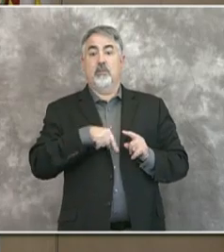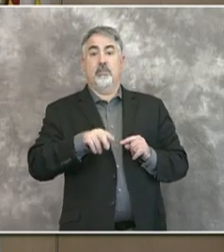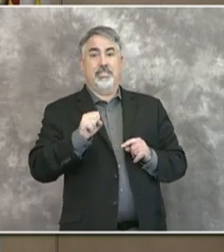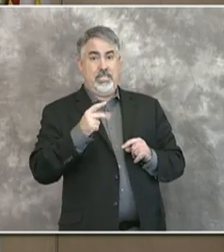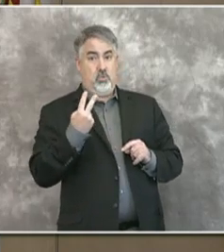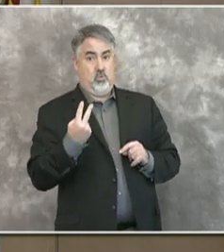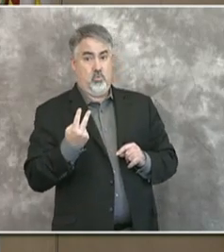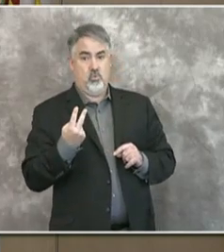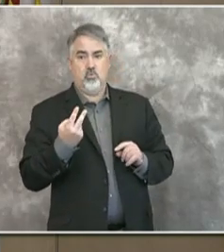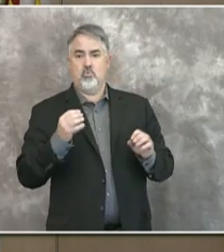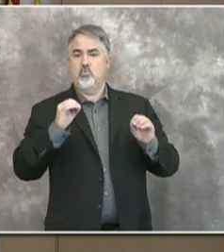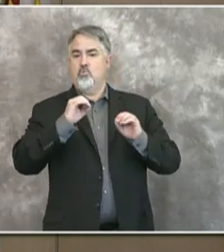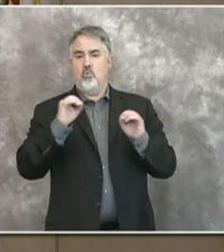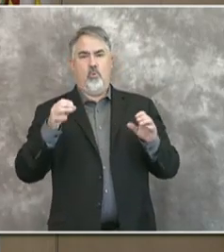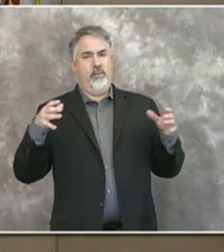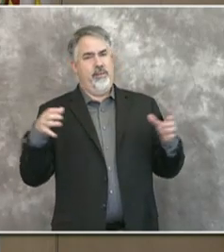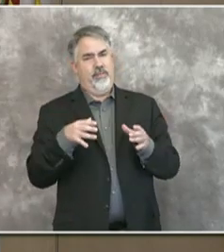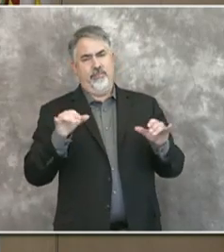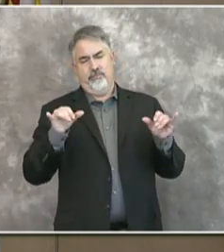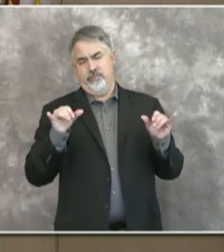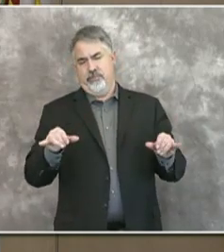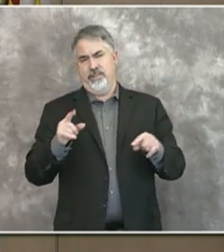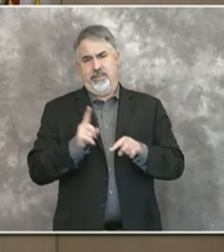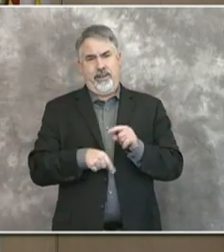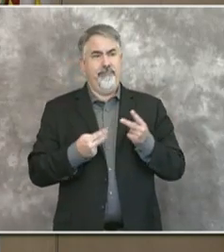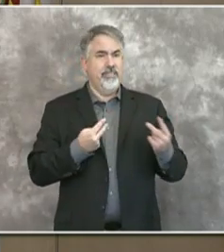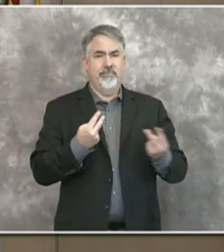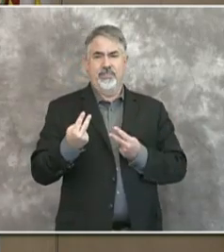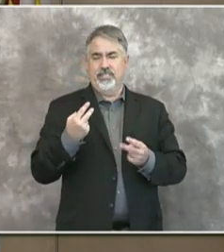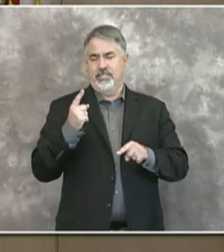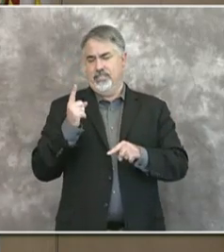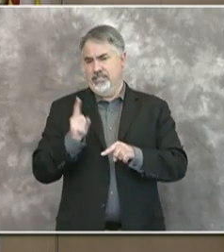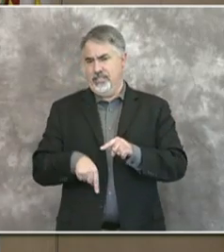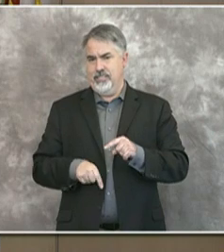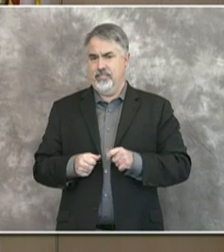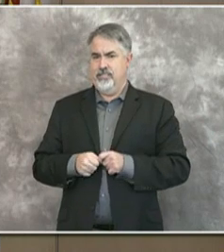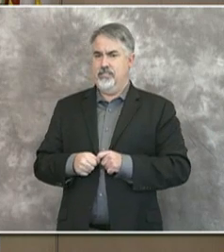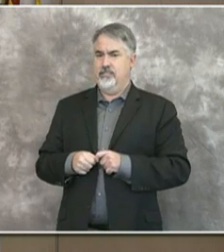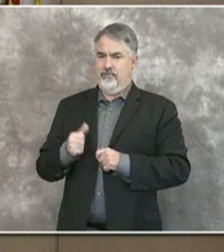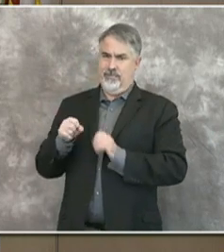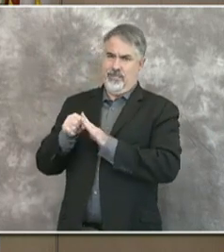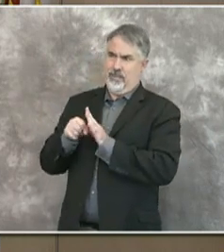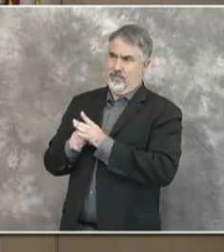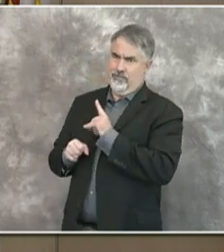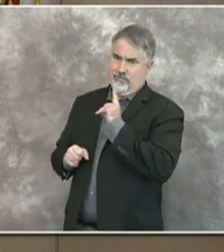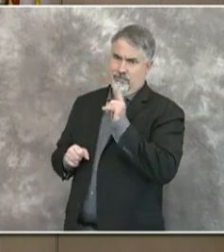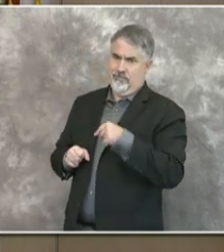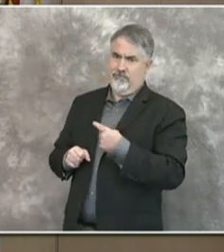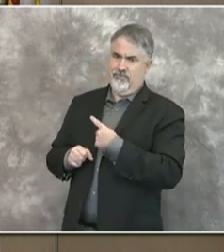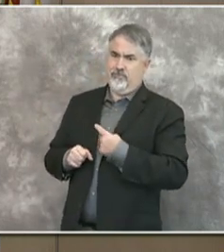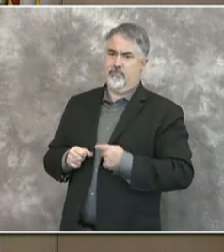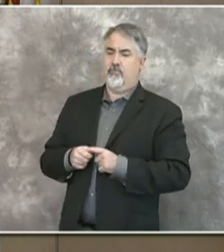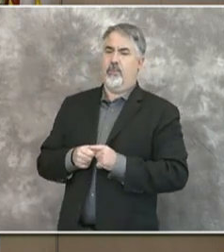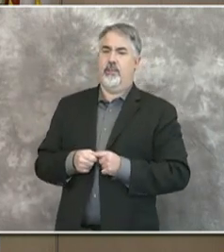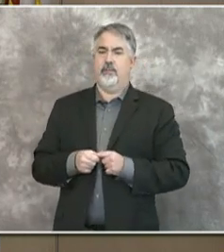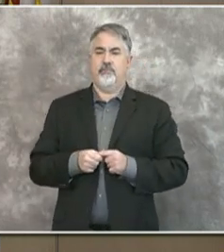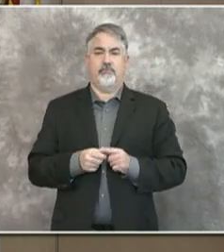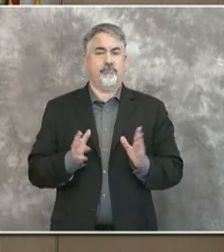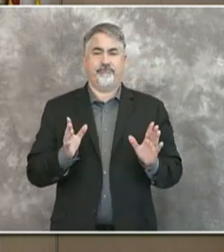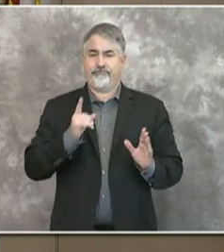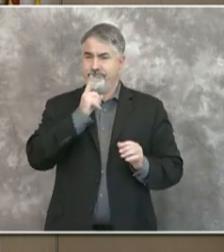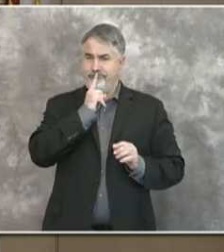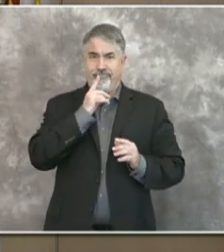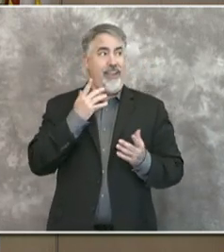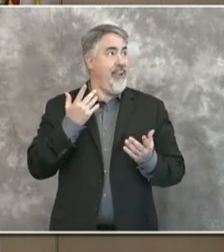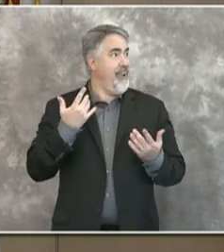no gatherings. That guidance will come from the state, but at this point in time, Stage 2, there